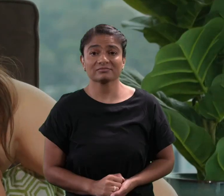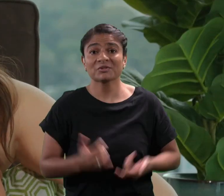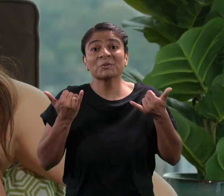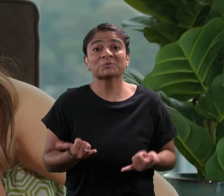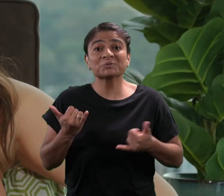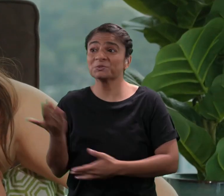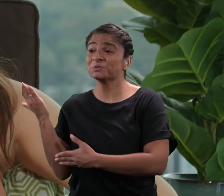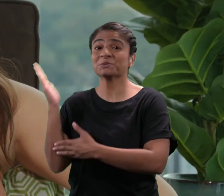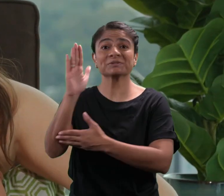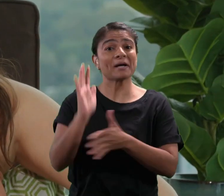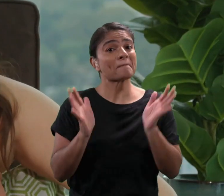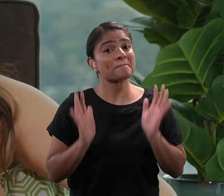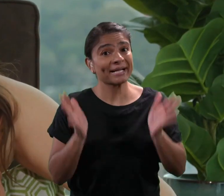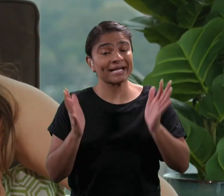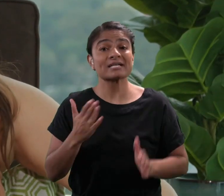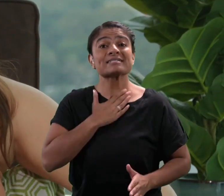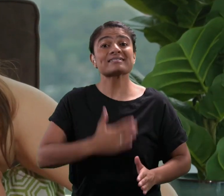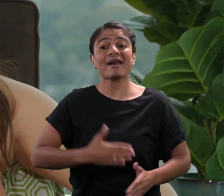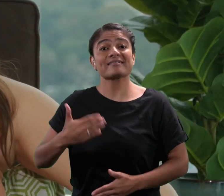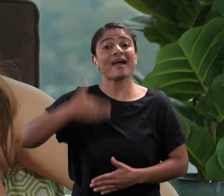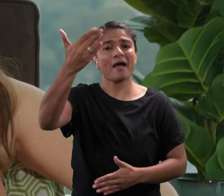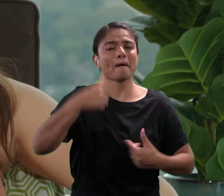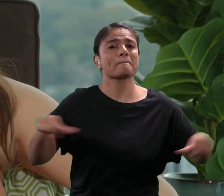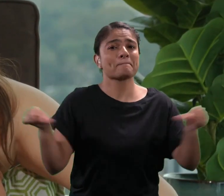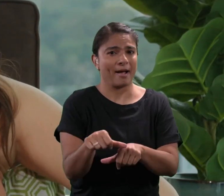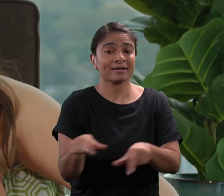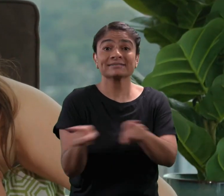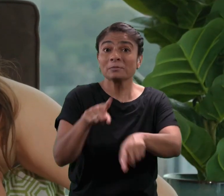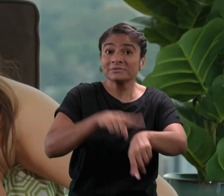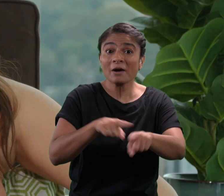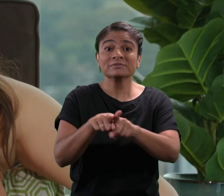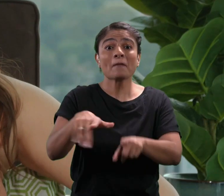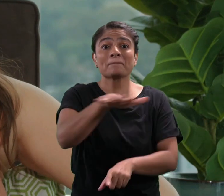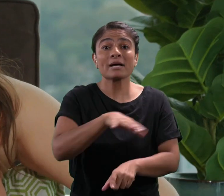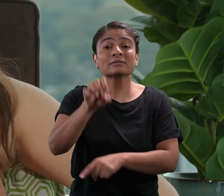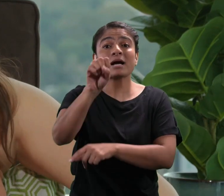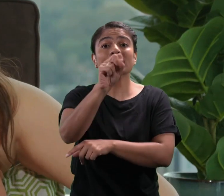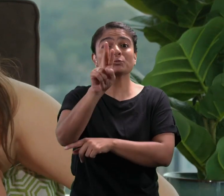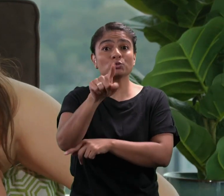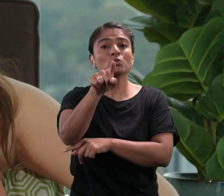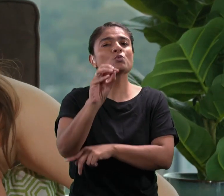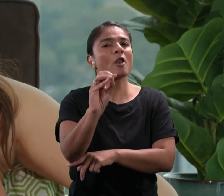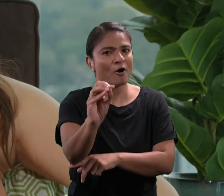En dit is al vir vandag se program. Ons is volgende Sondag terug. Selfde plek, selfde tyd, only